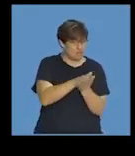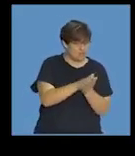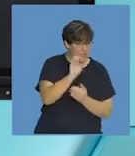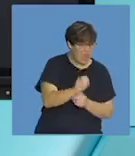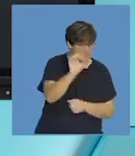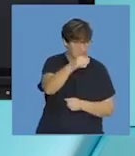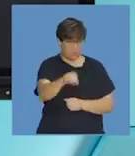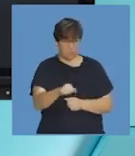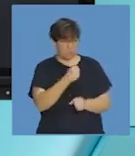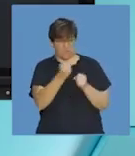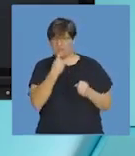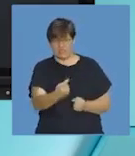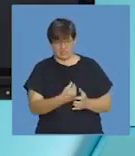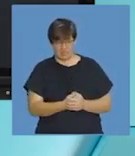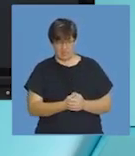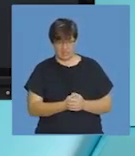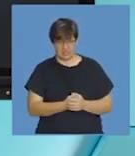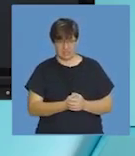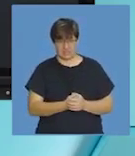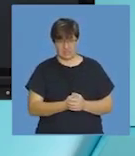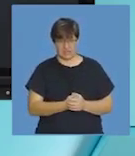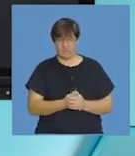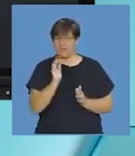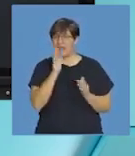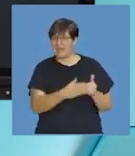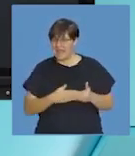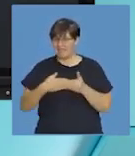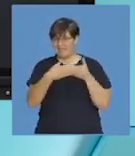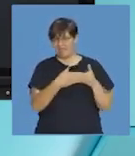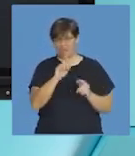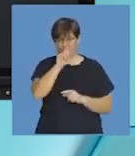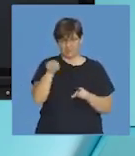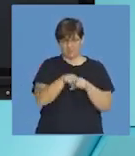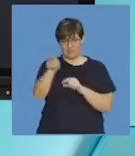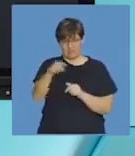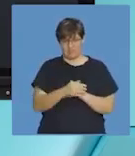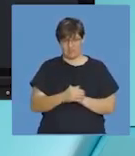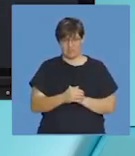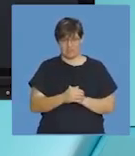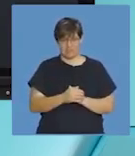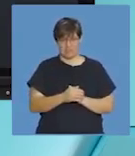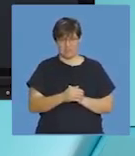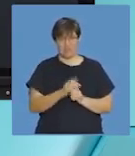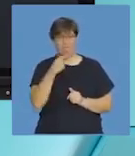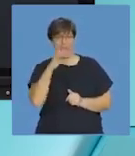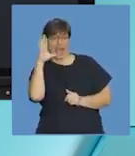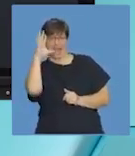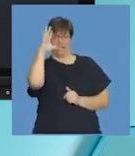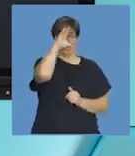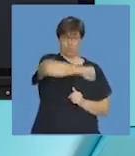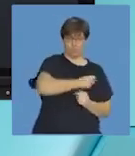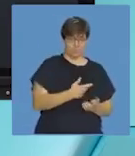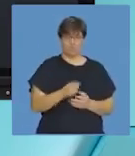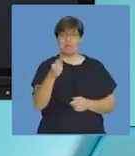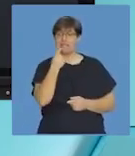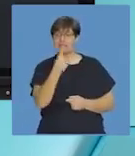not. Okay, so you need to be careful with questions like this. Don't make an assumption about something.